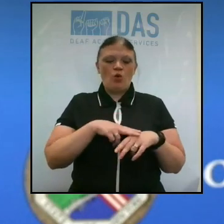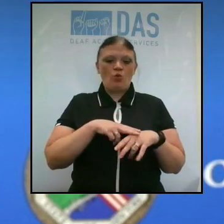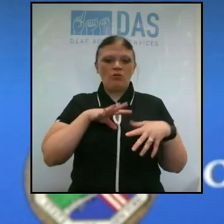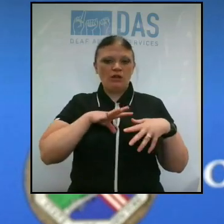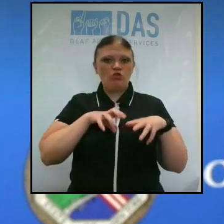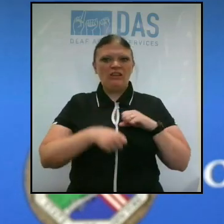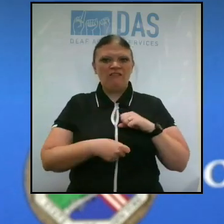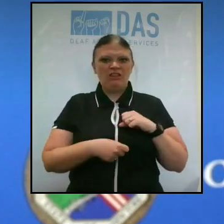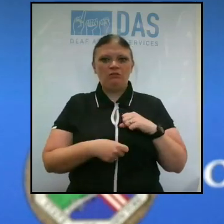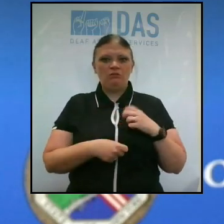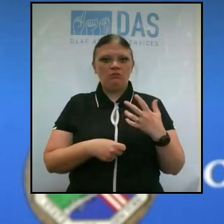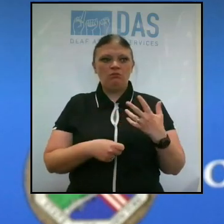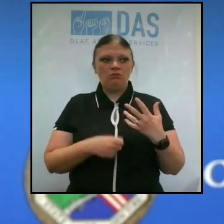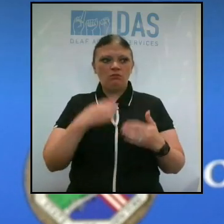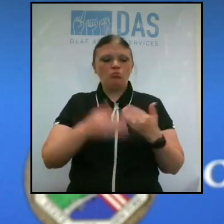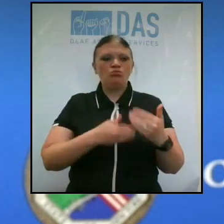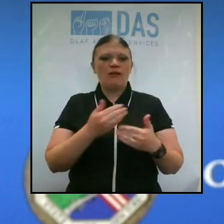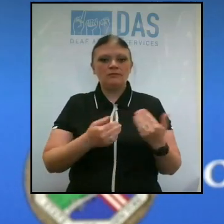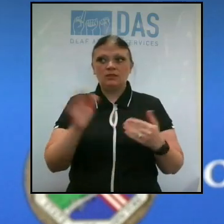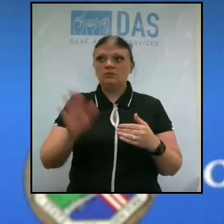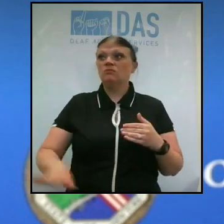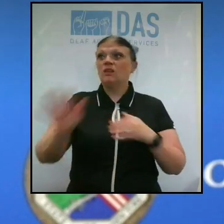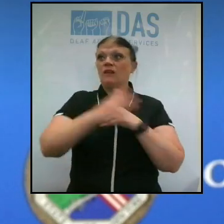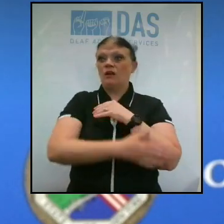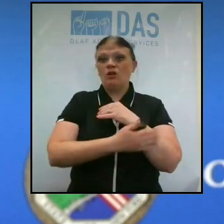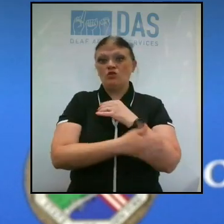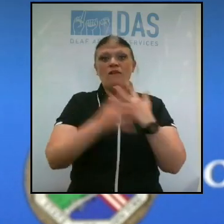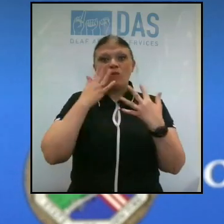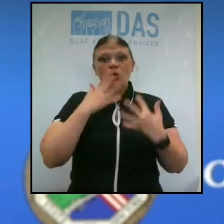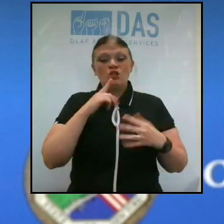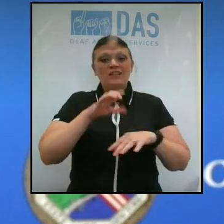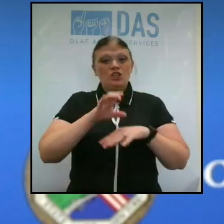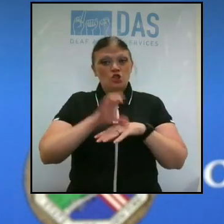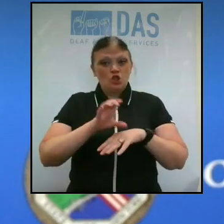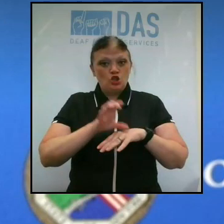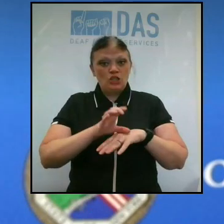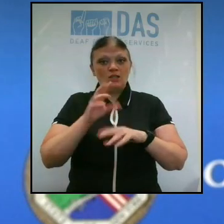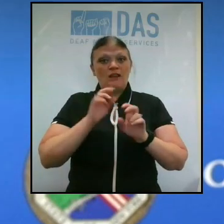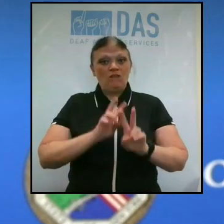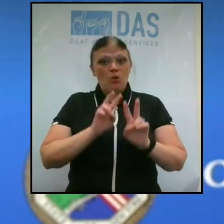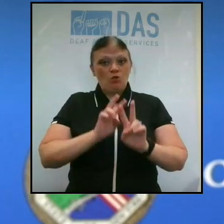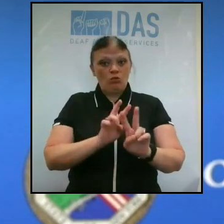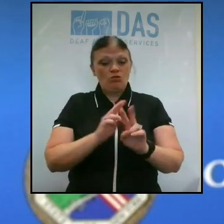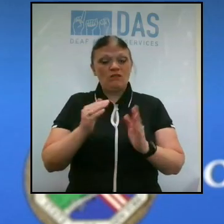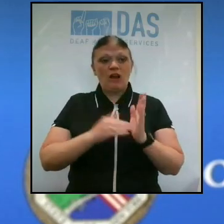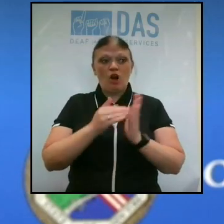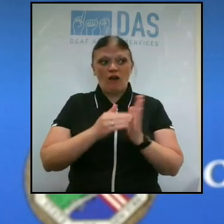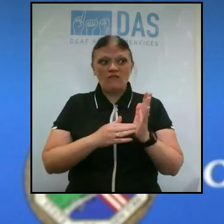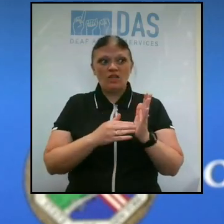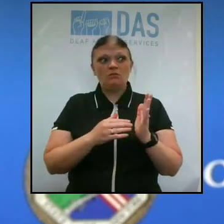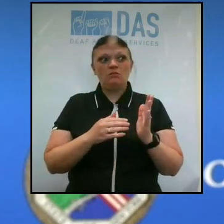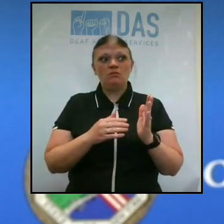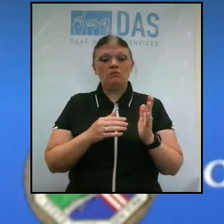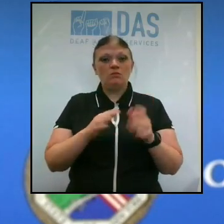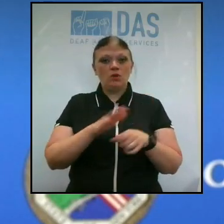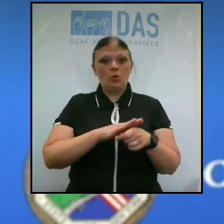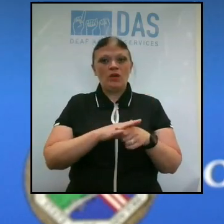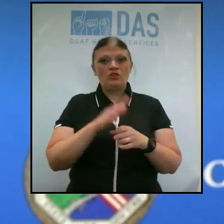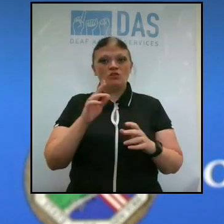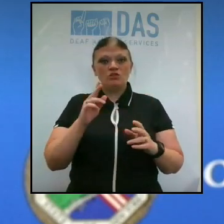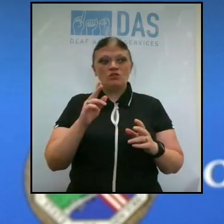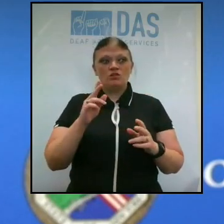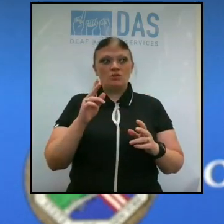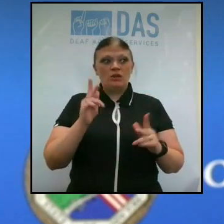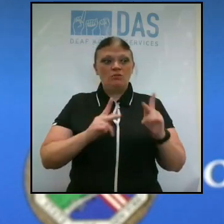but as we've seen elsewhere in the country, unfortunately, it's churches and funerals that often are where locations of our individuals